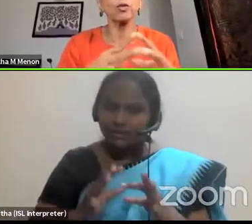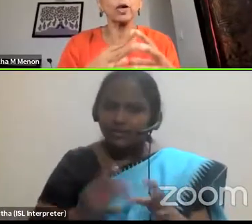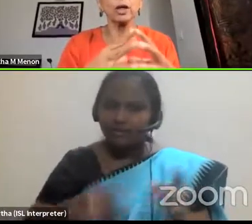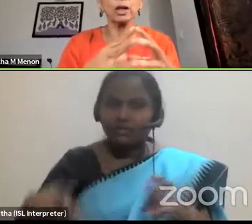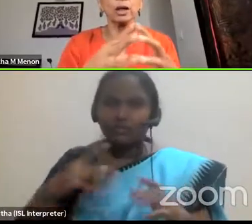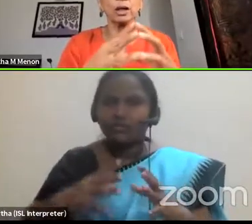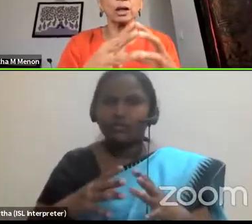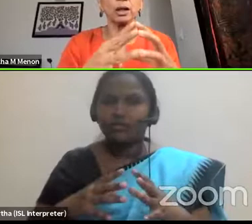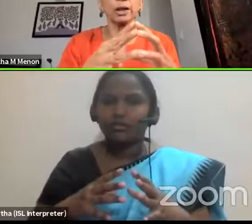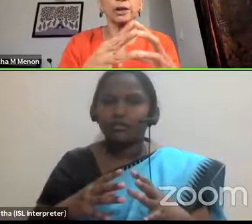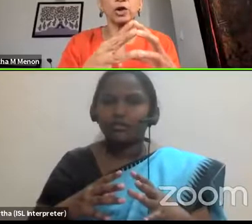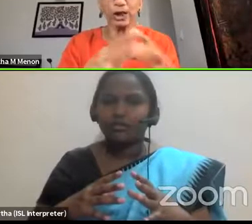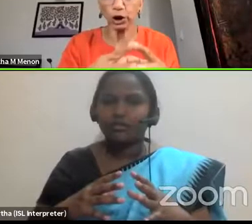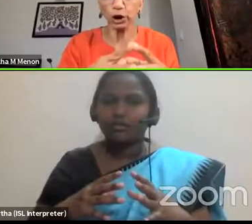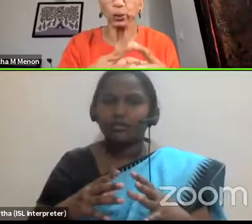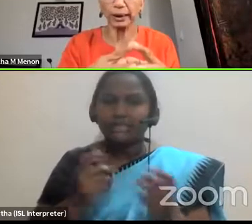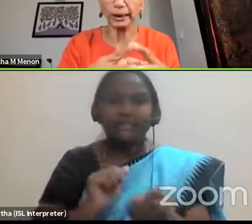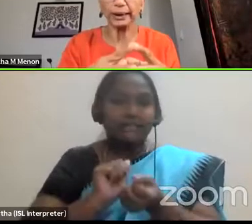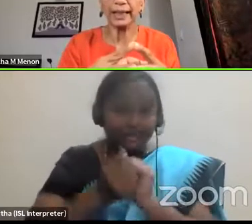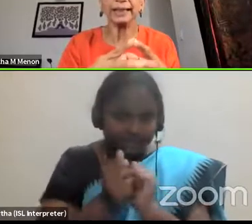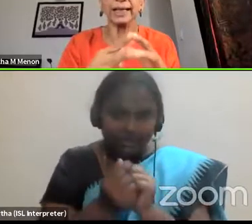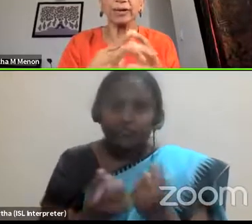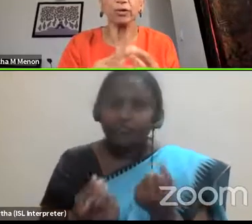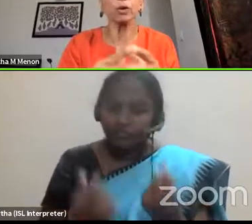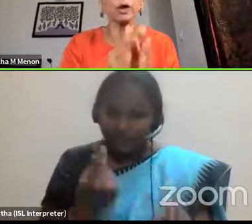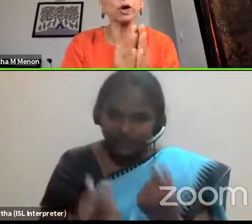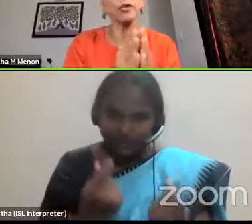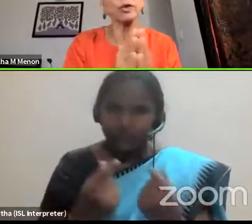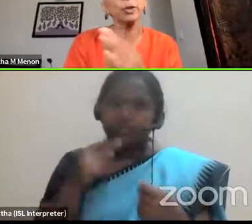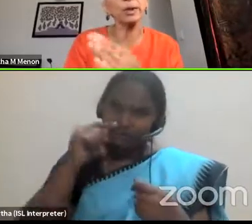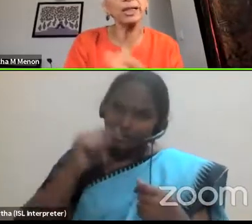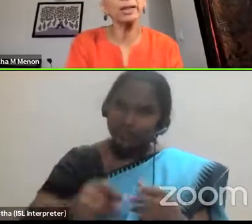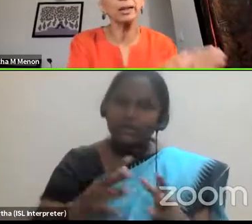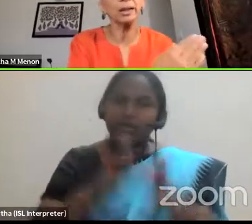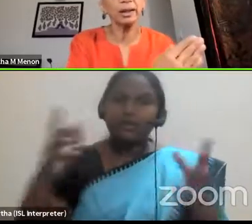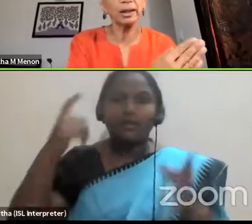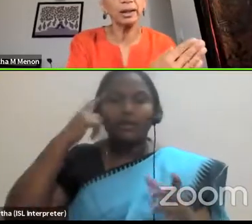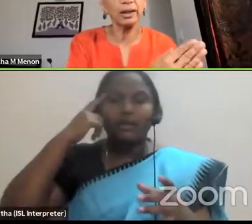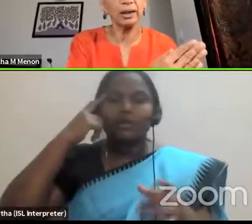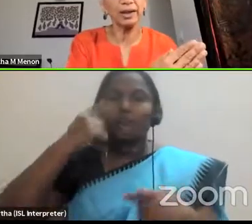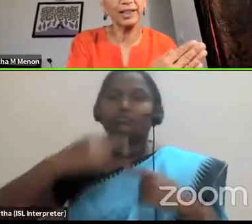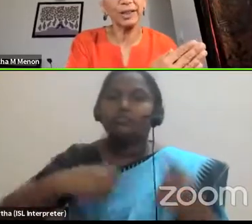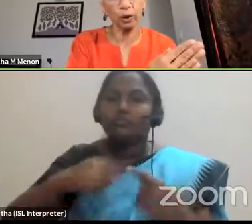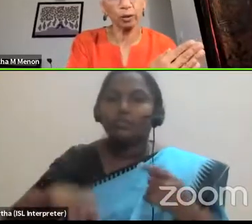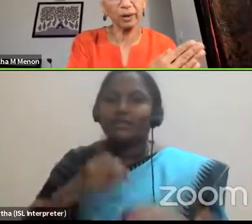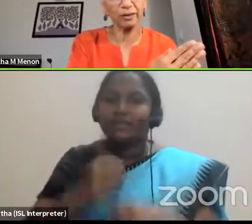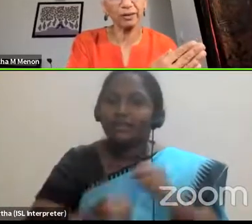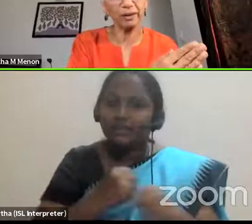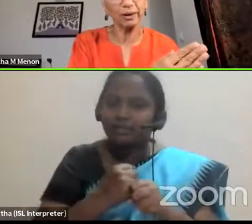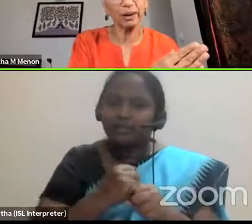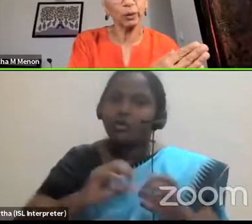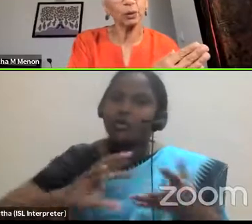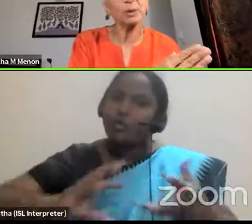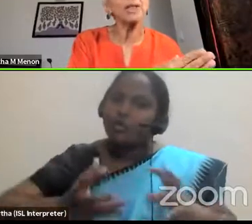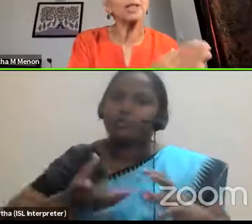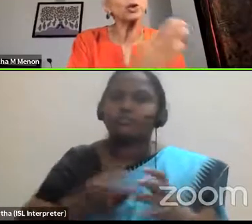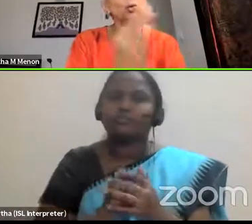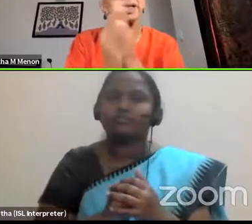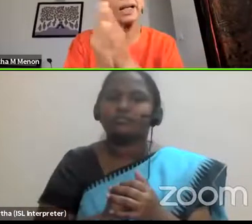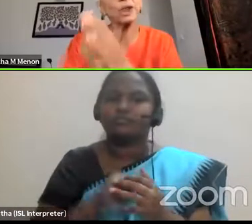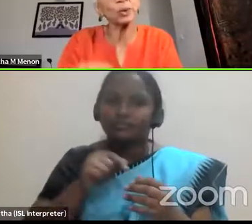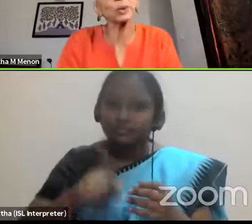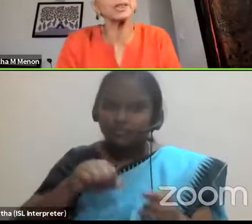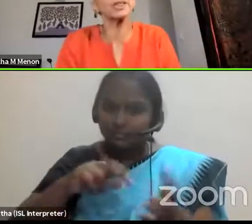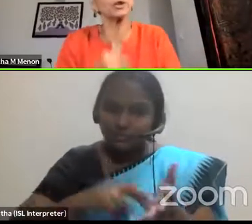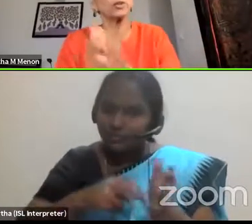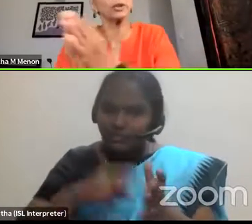there are a lot of, is changing quickly, and therefore a lot of the routine is getting automated, which means that